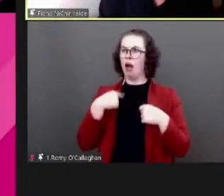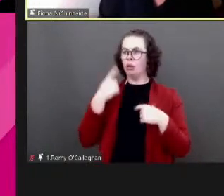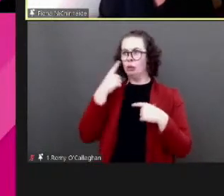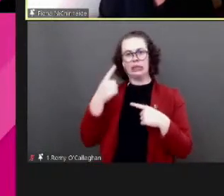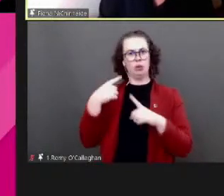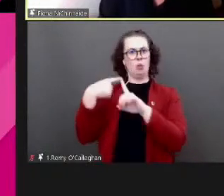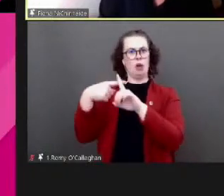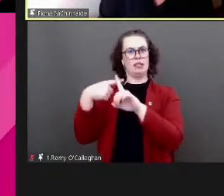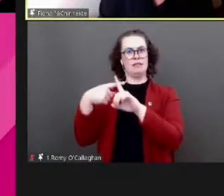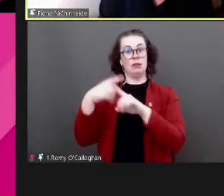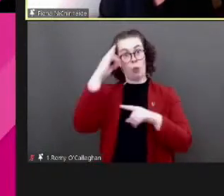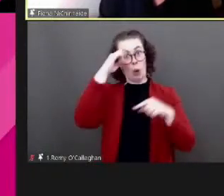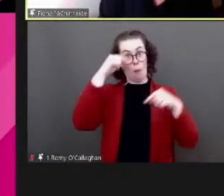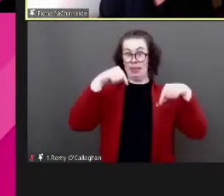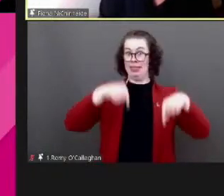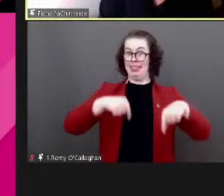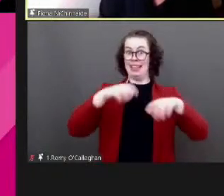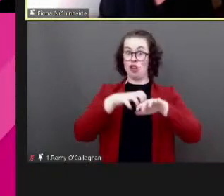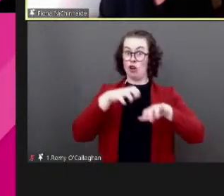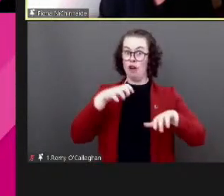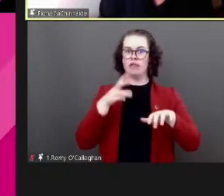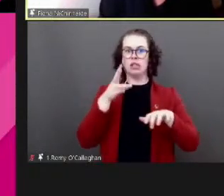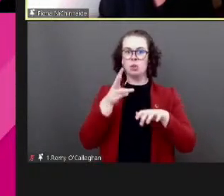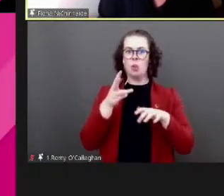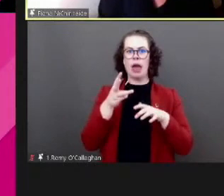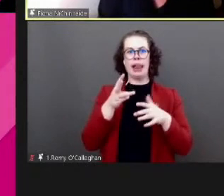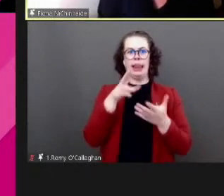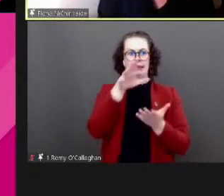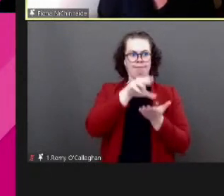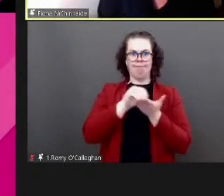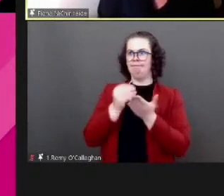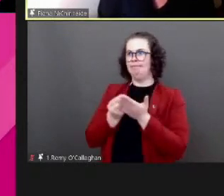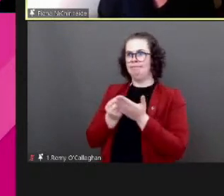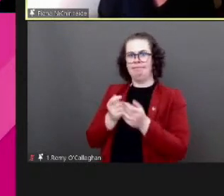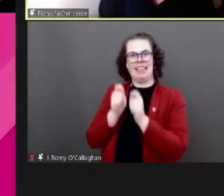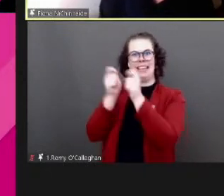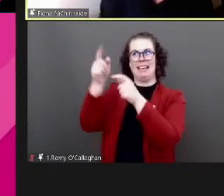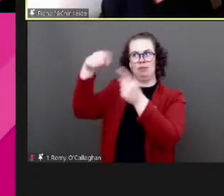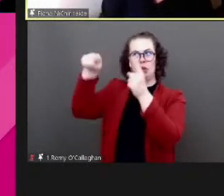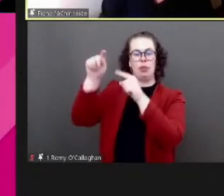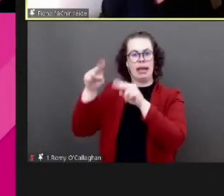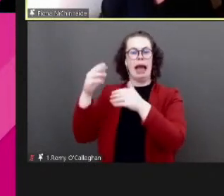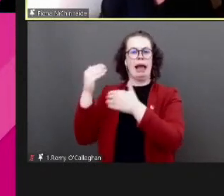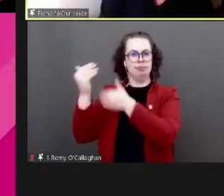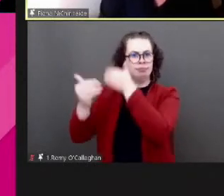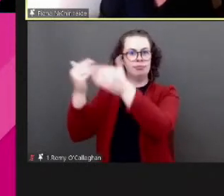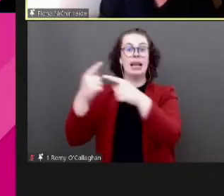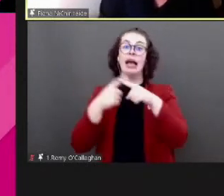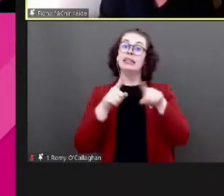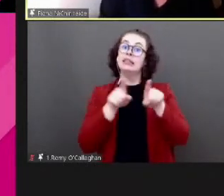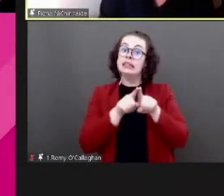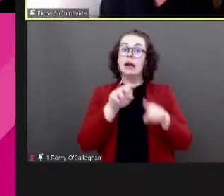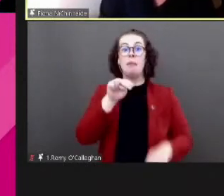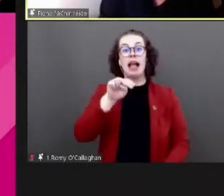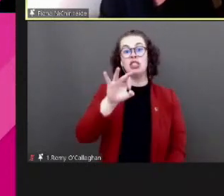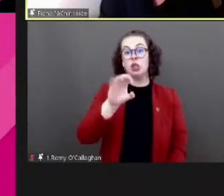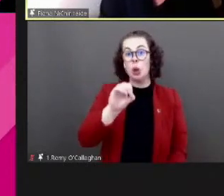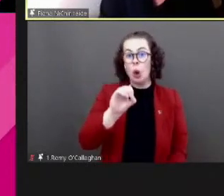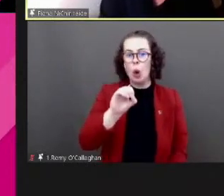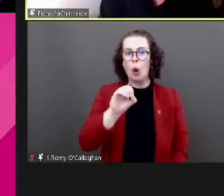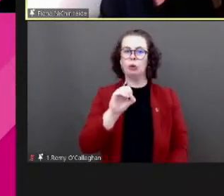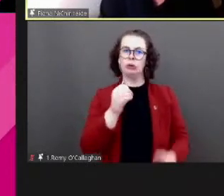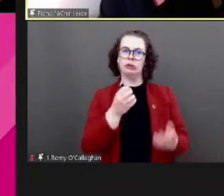conference we hope will inform the processes, but also will inform civil society and how we engage around the